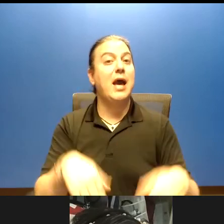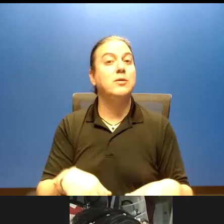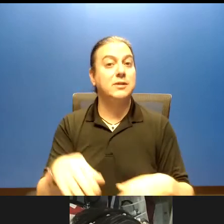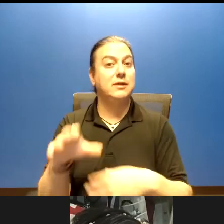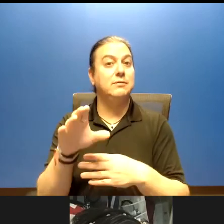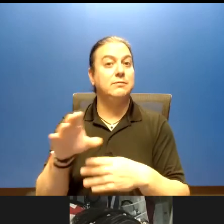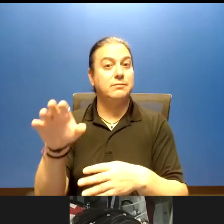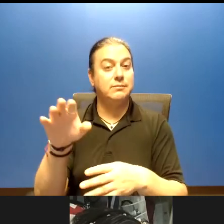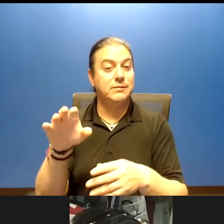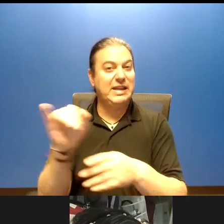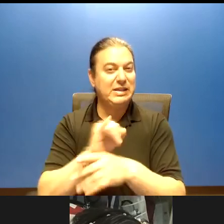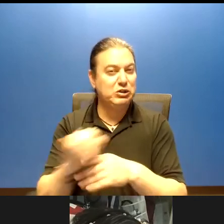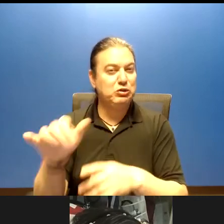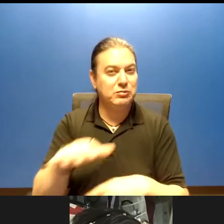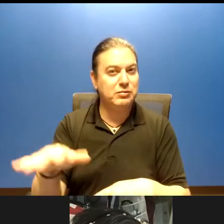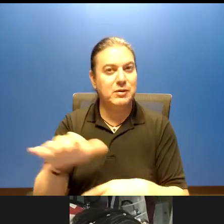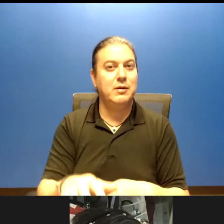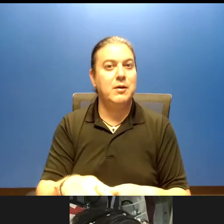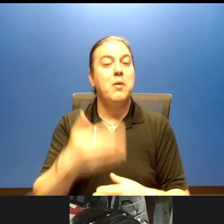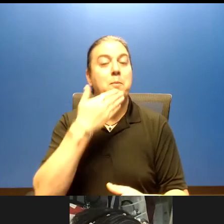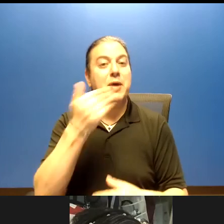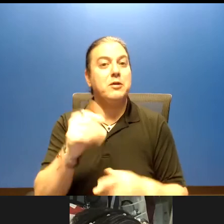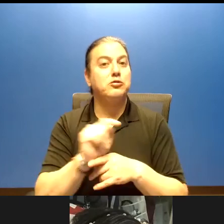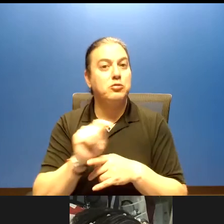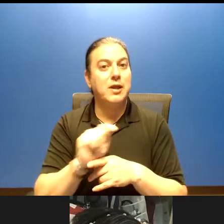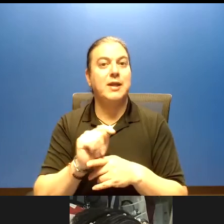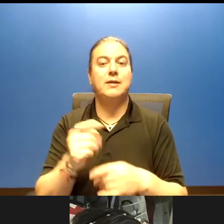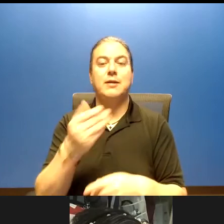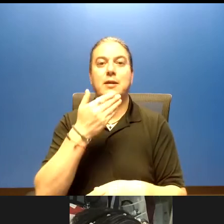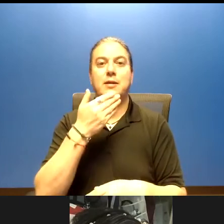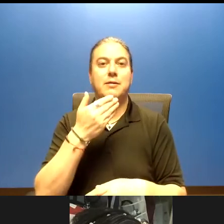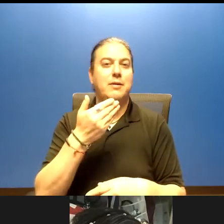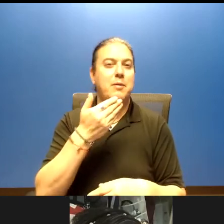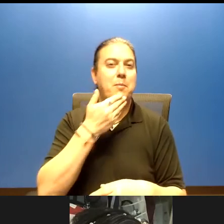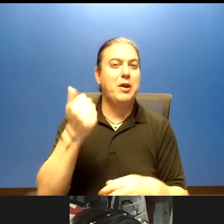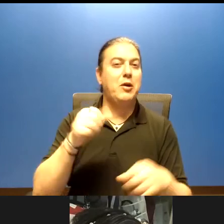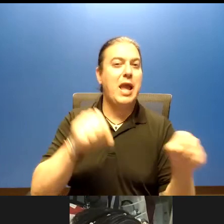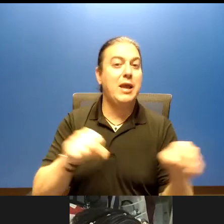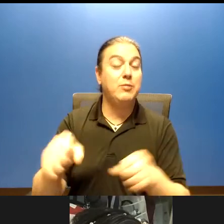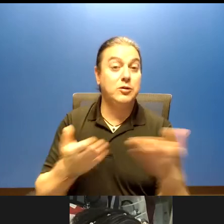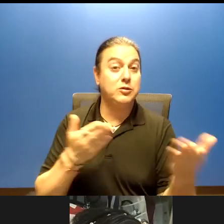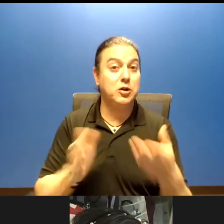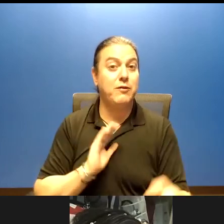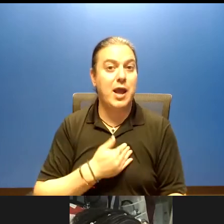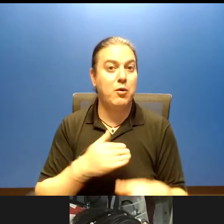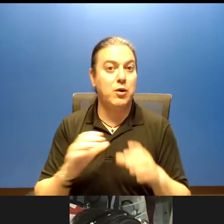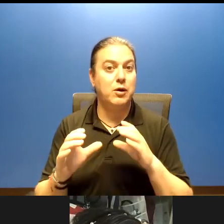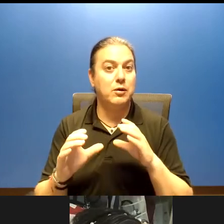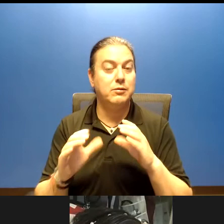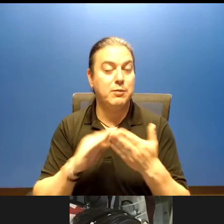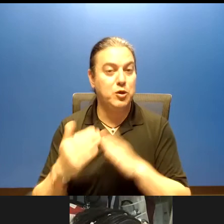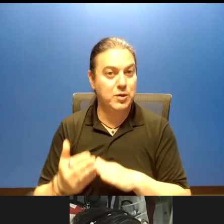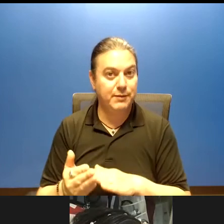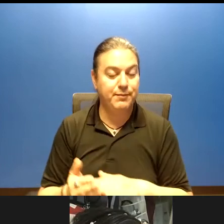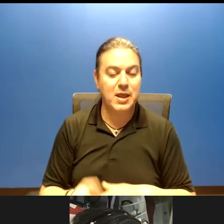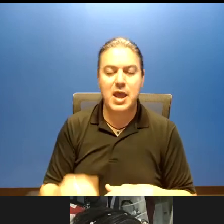better prepared to serve our community. And one of the things that I think would be awesome to have, we have so